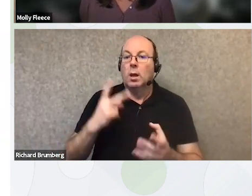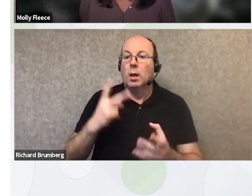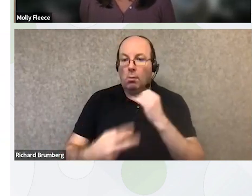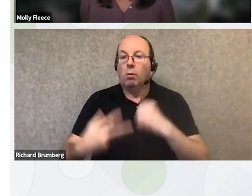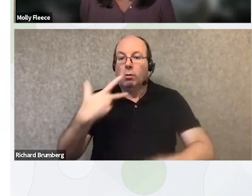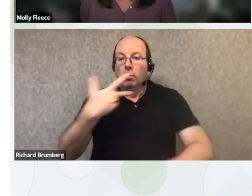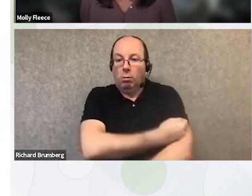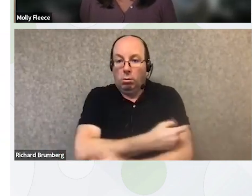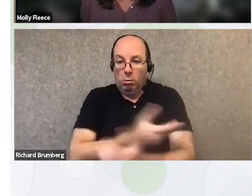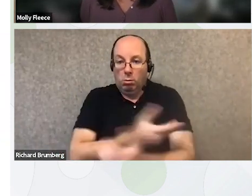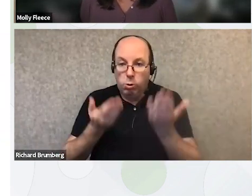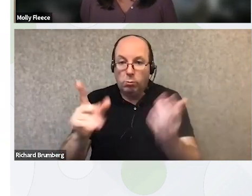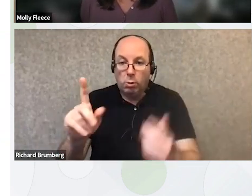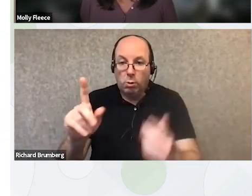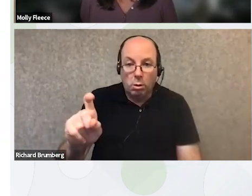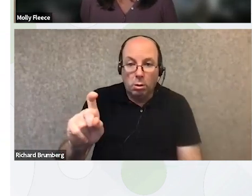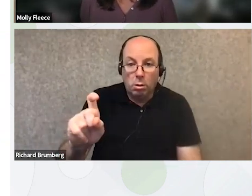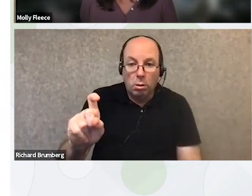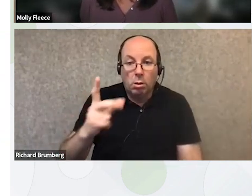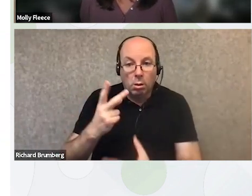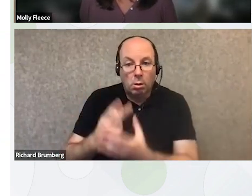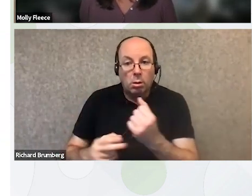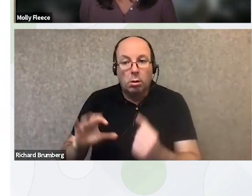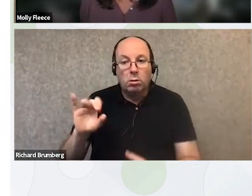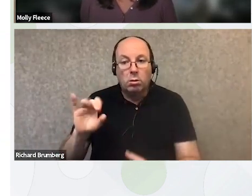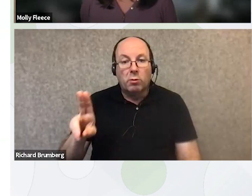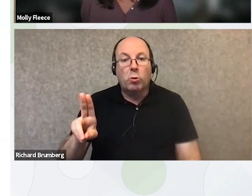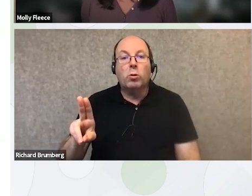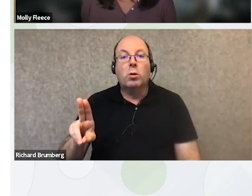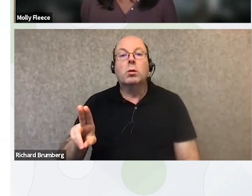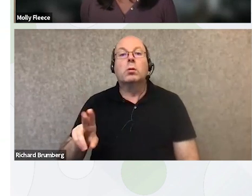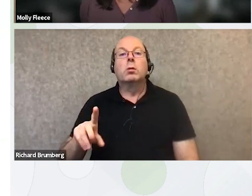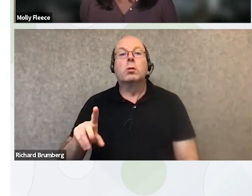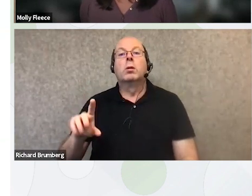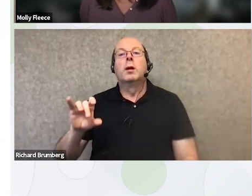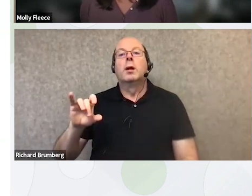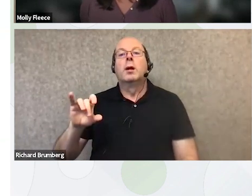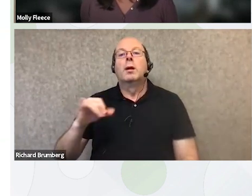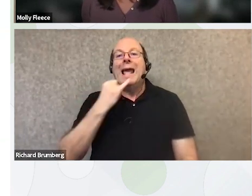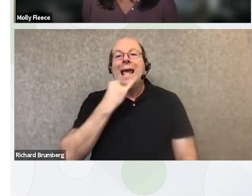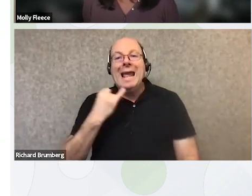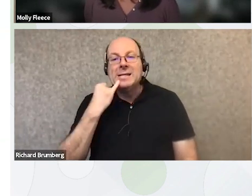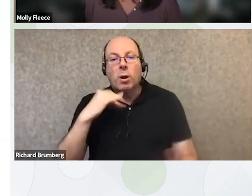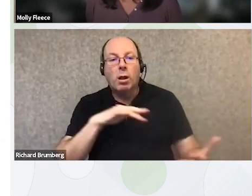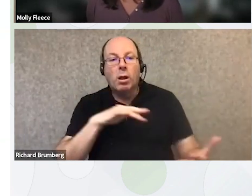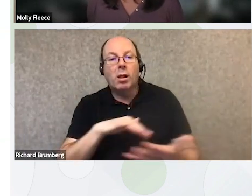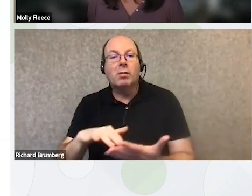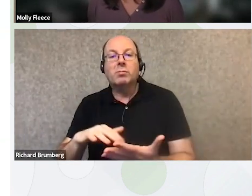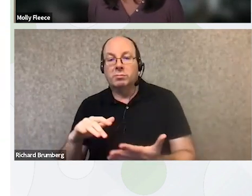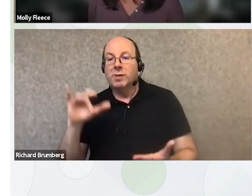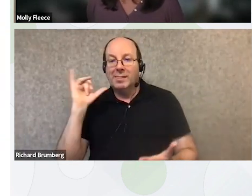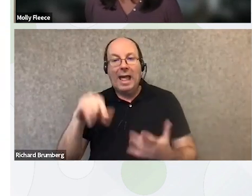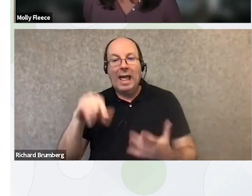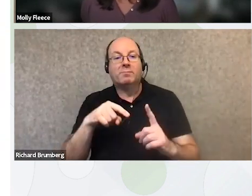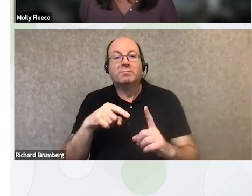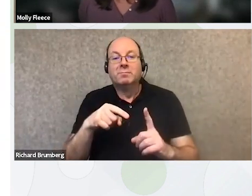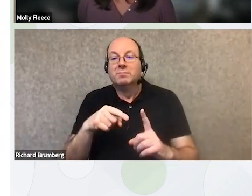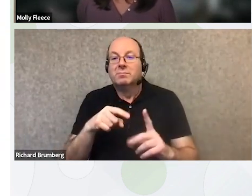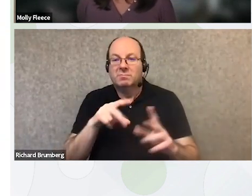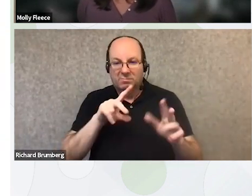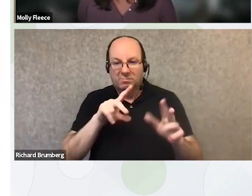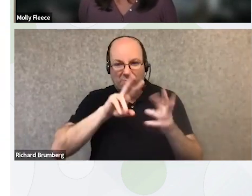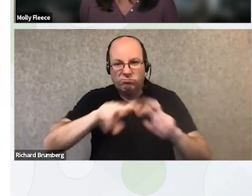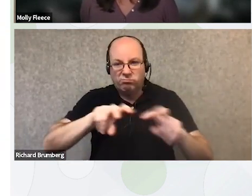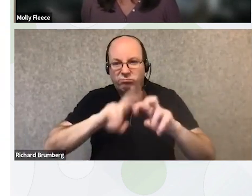co-administered? I have a title of a study from Israel looking at just that same question.